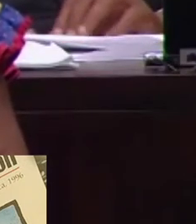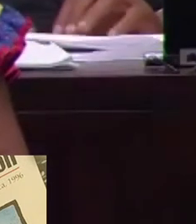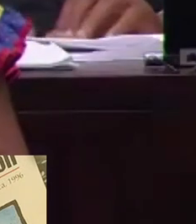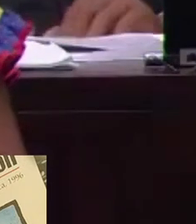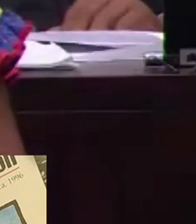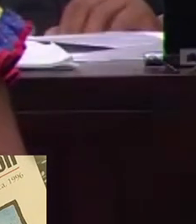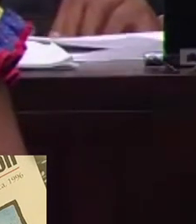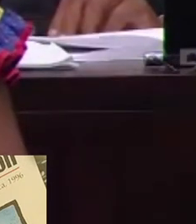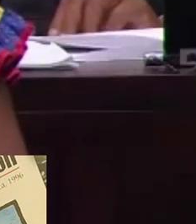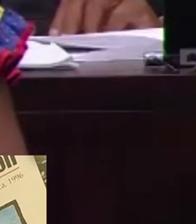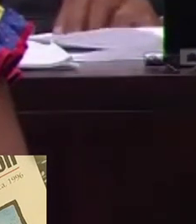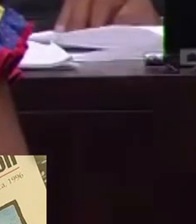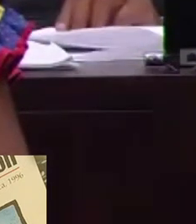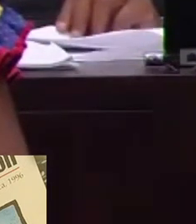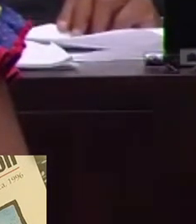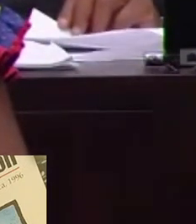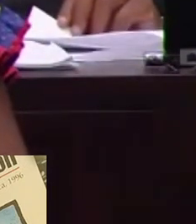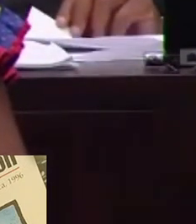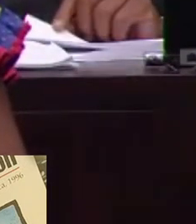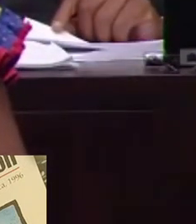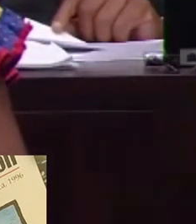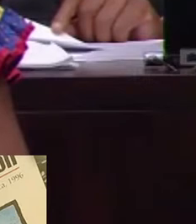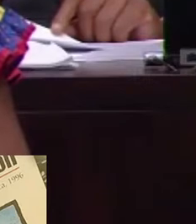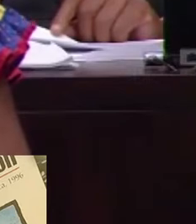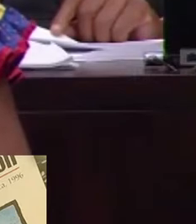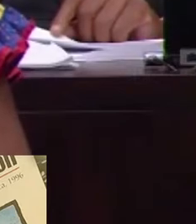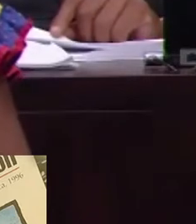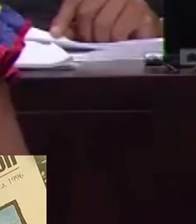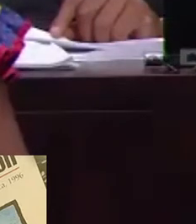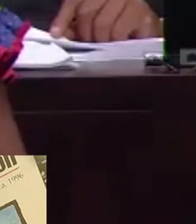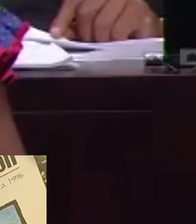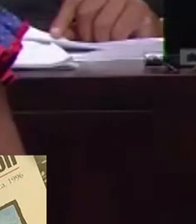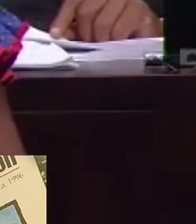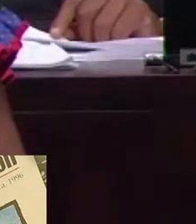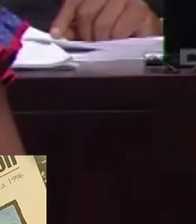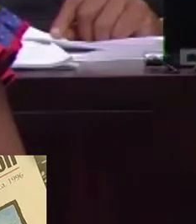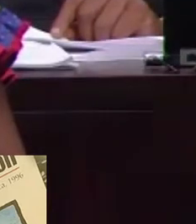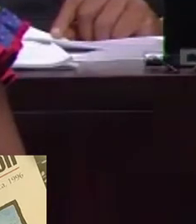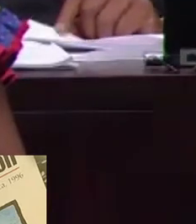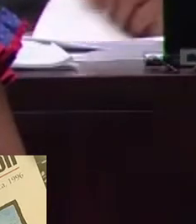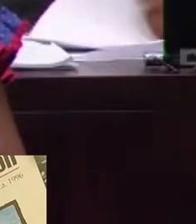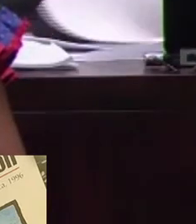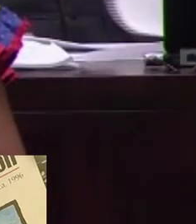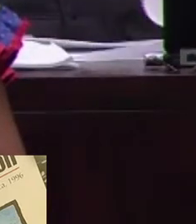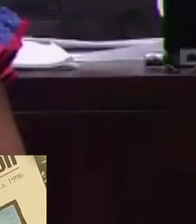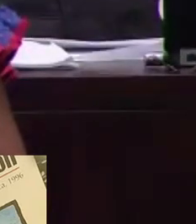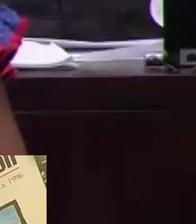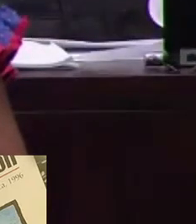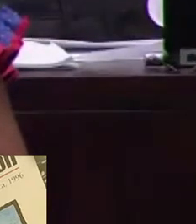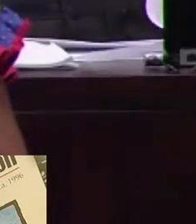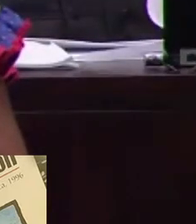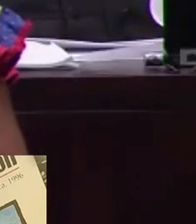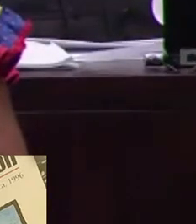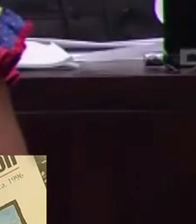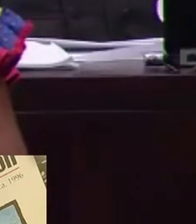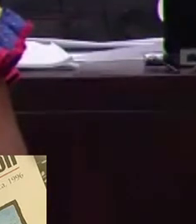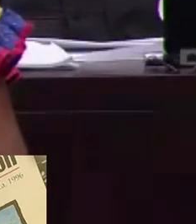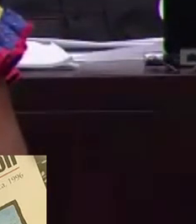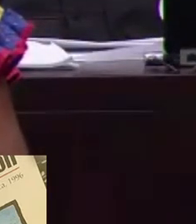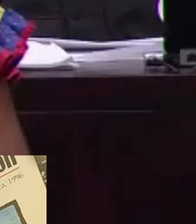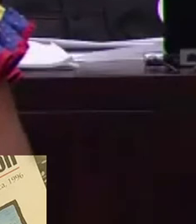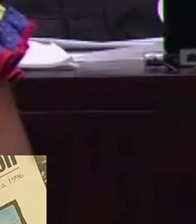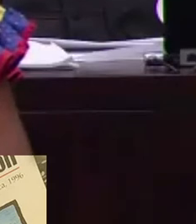women's freedom and human rights. This is not an incident of history, but democratic gains, which are a product of